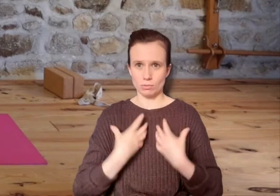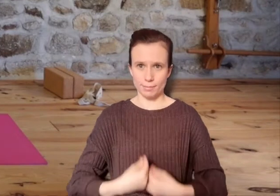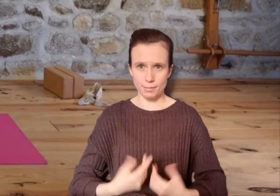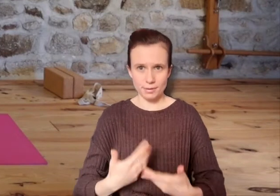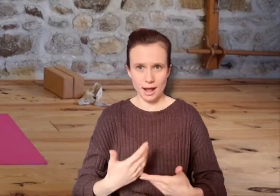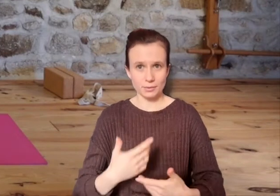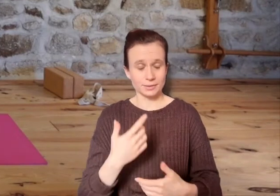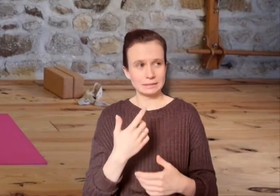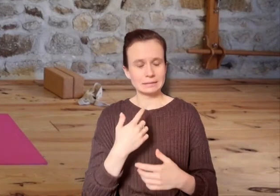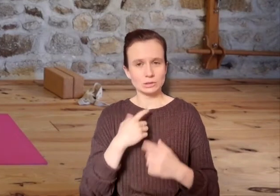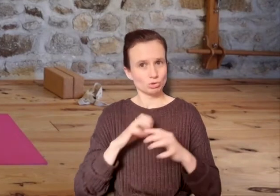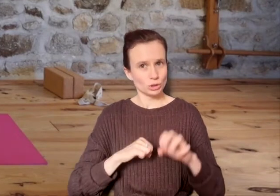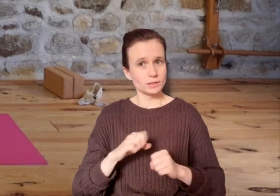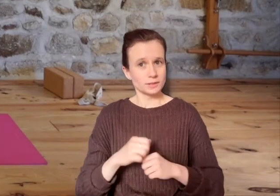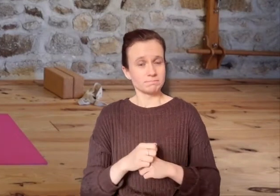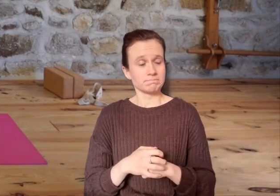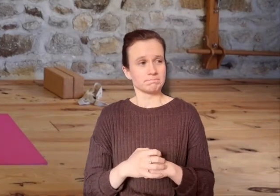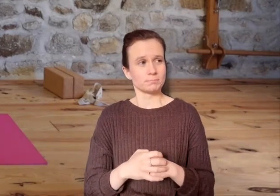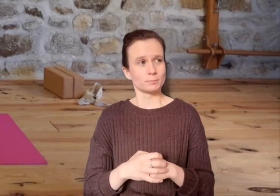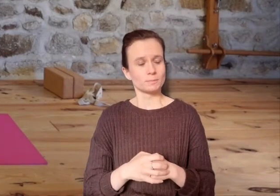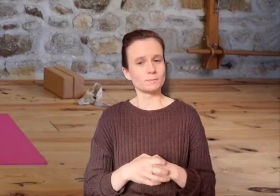See, I'm tired out now too.